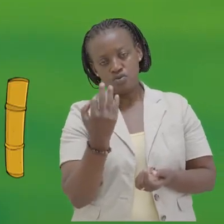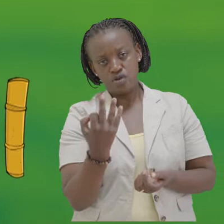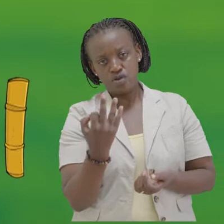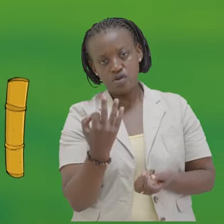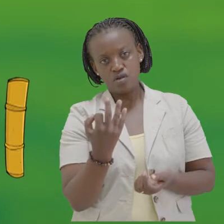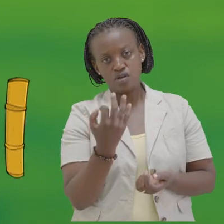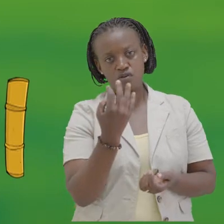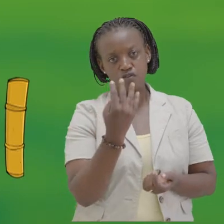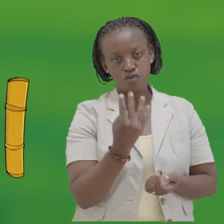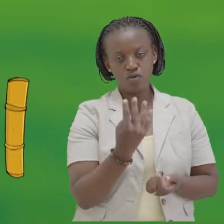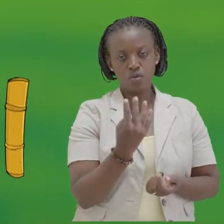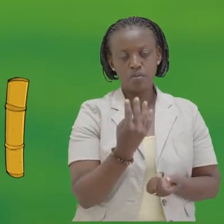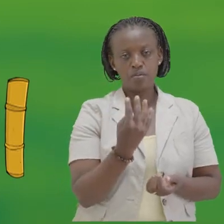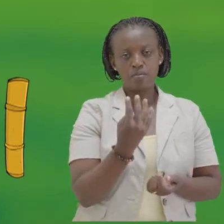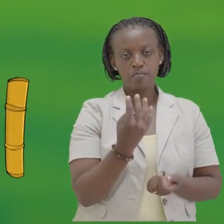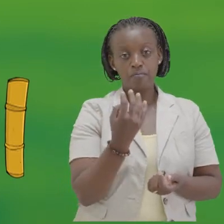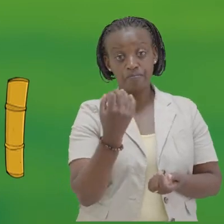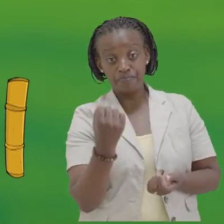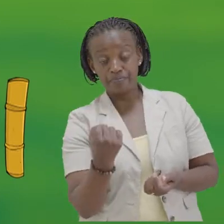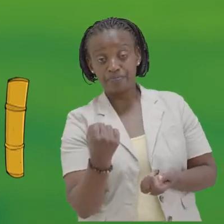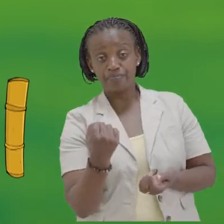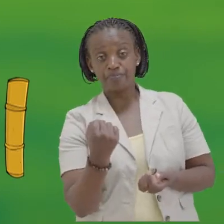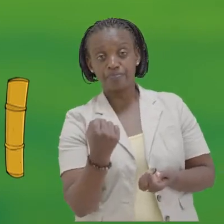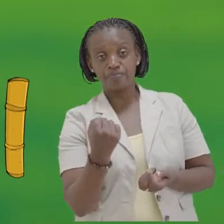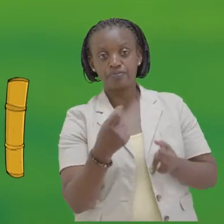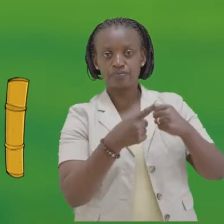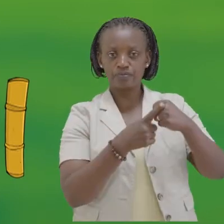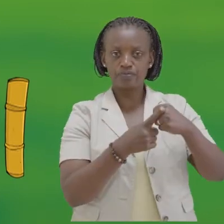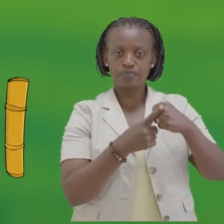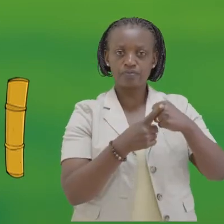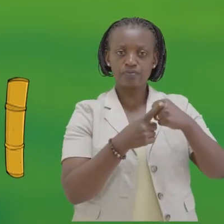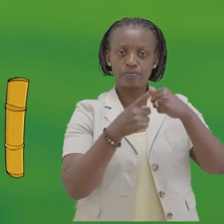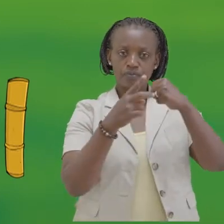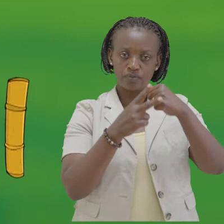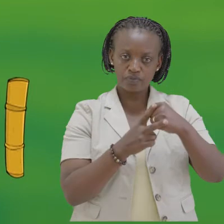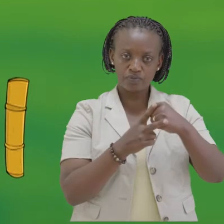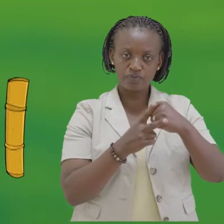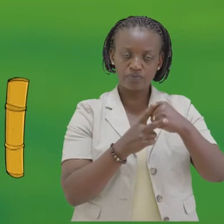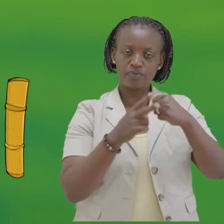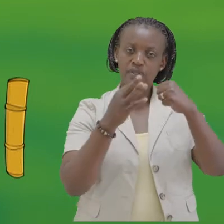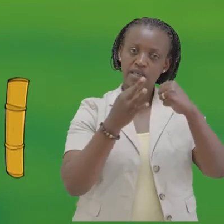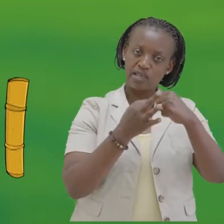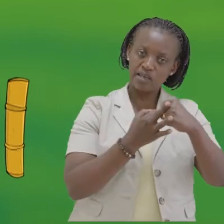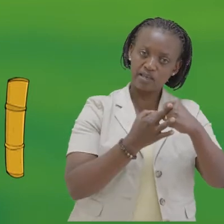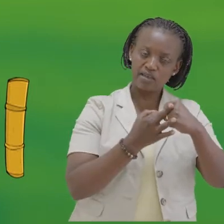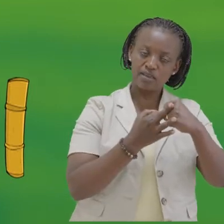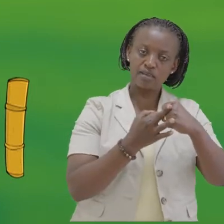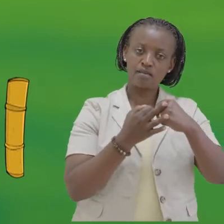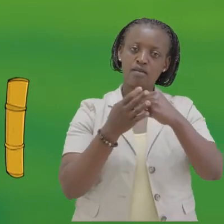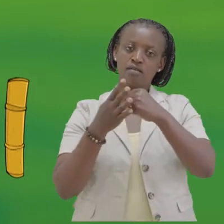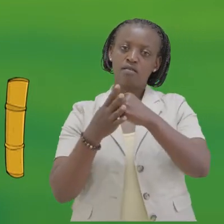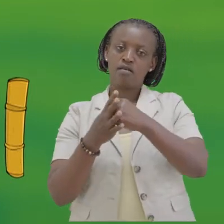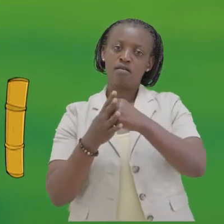two, three, four, five, six,